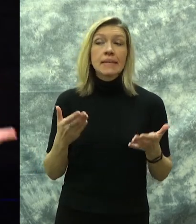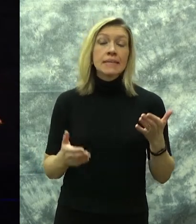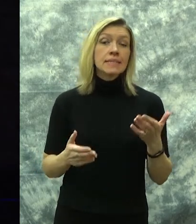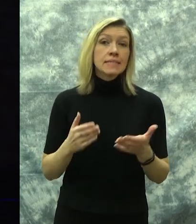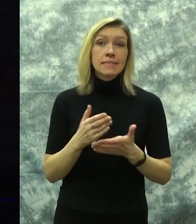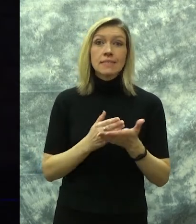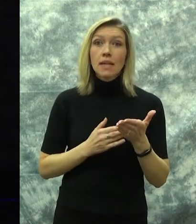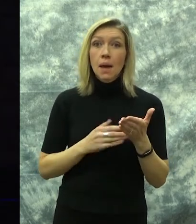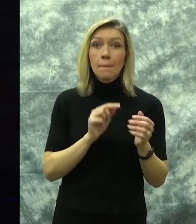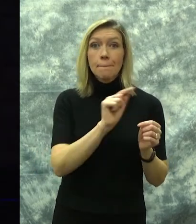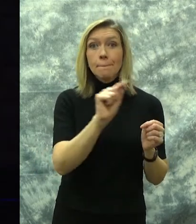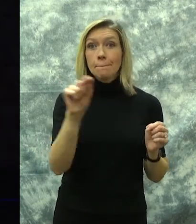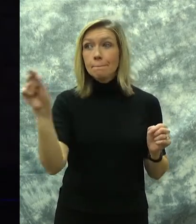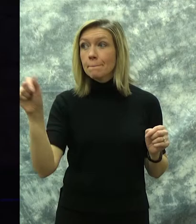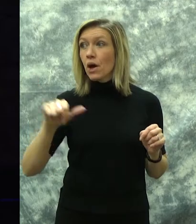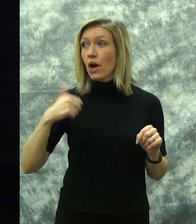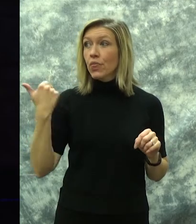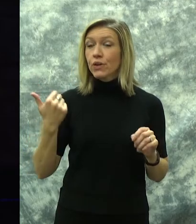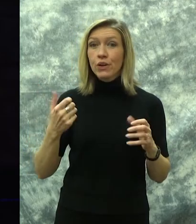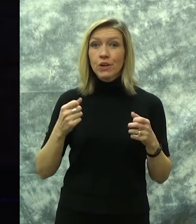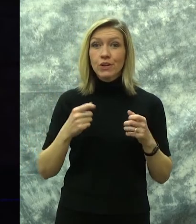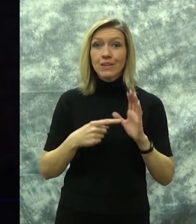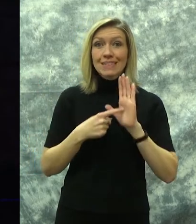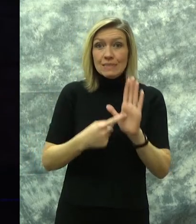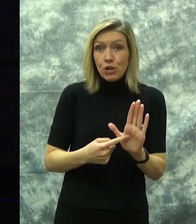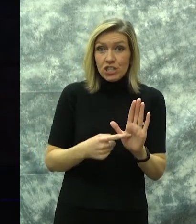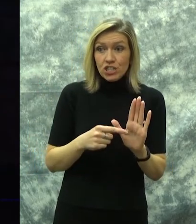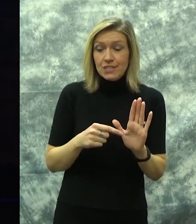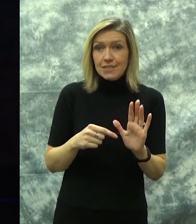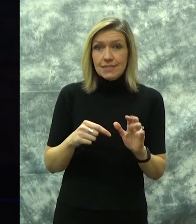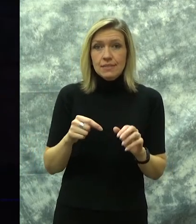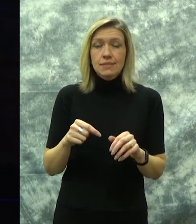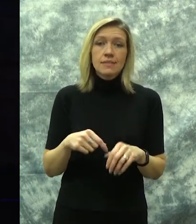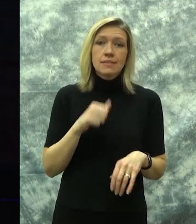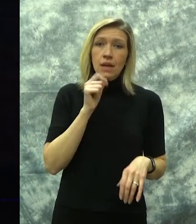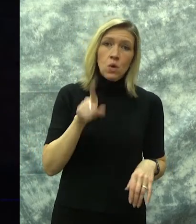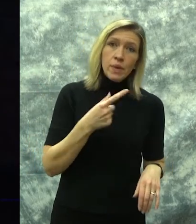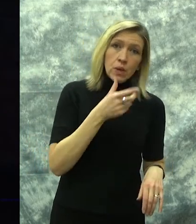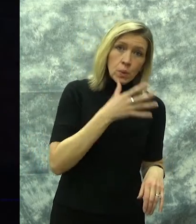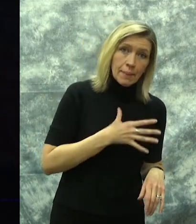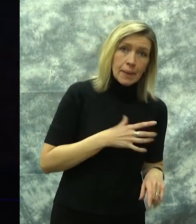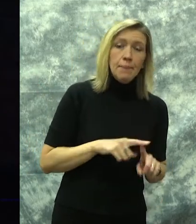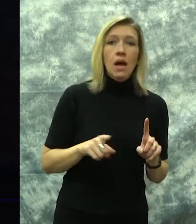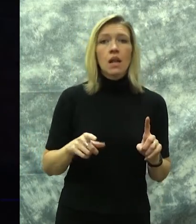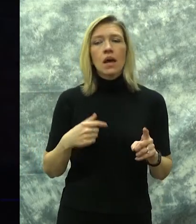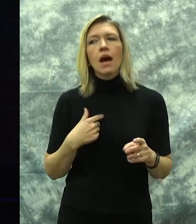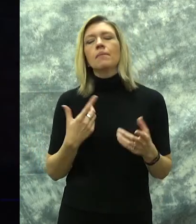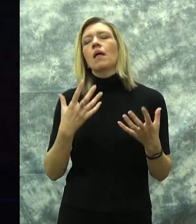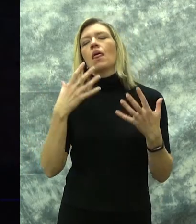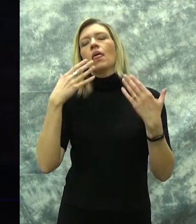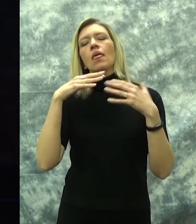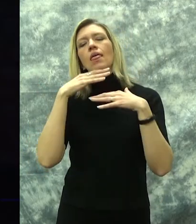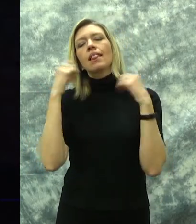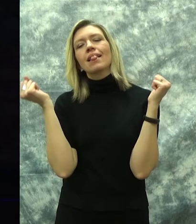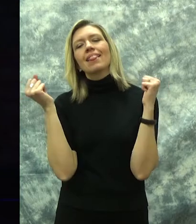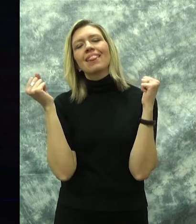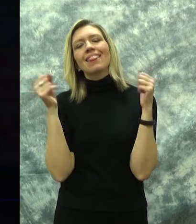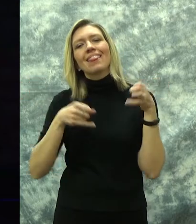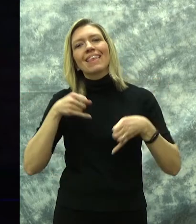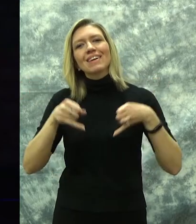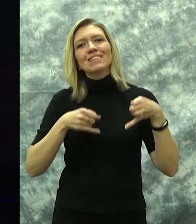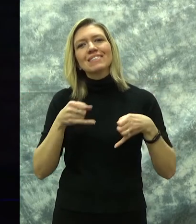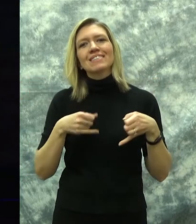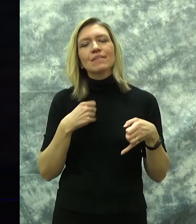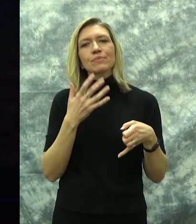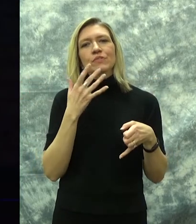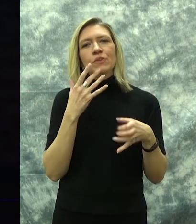other expressions in this life who also might wear heels. I'm wearing more comfortable shoes now, and that's